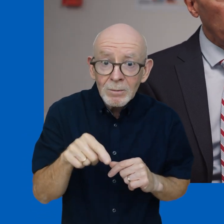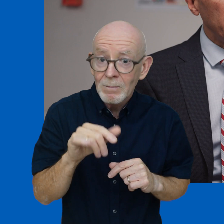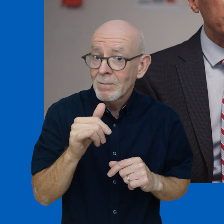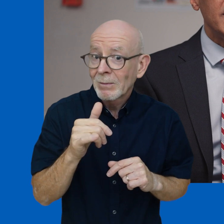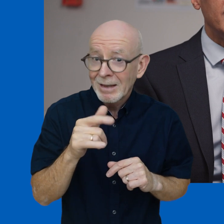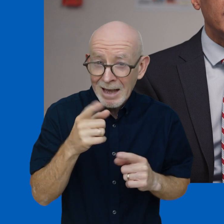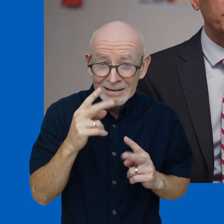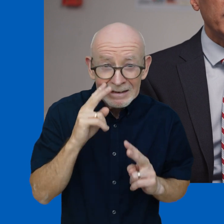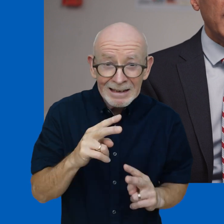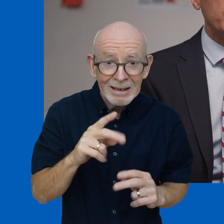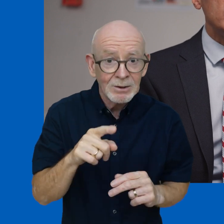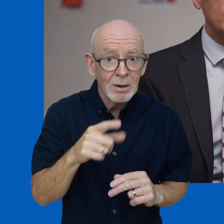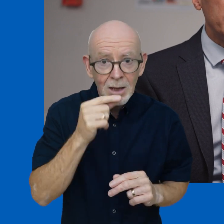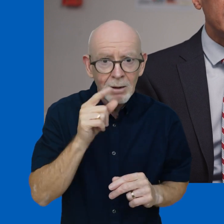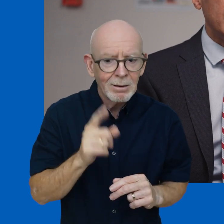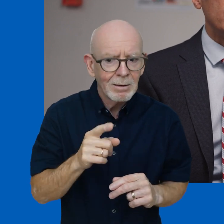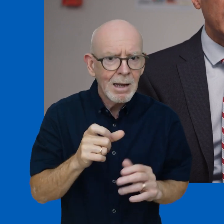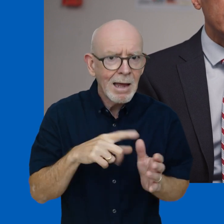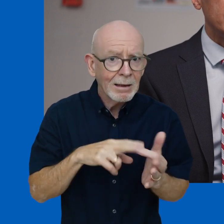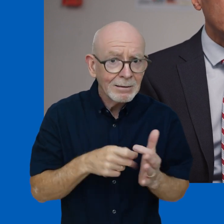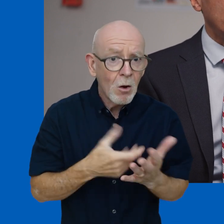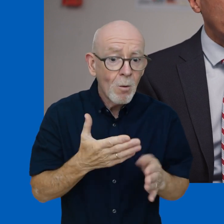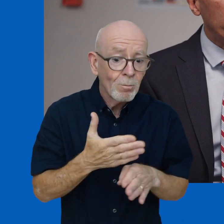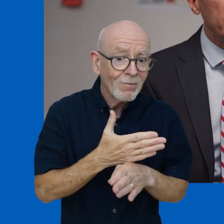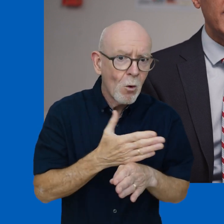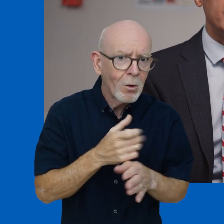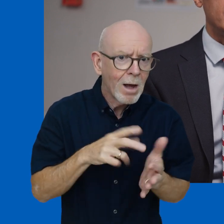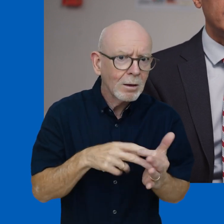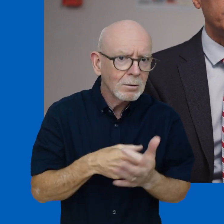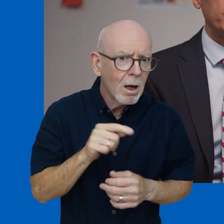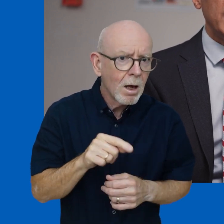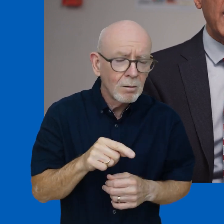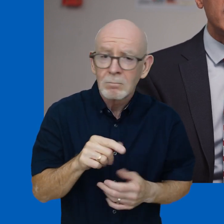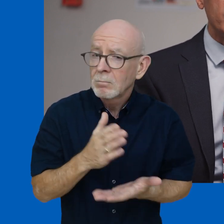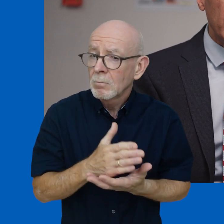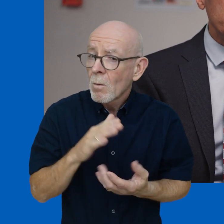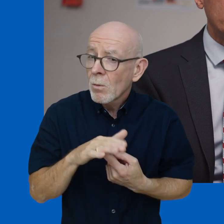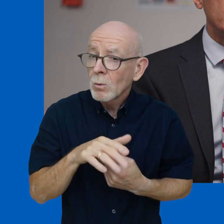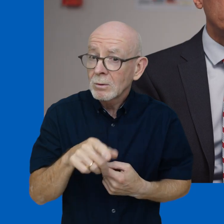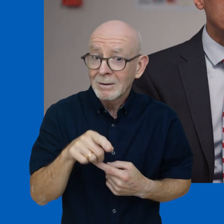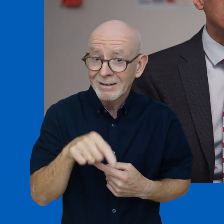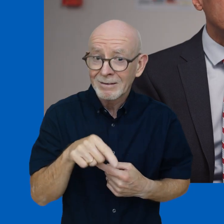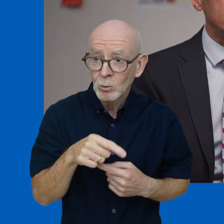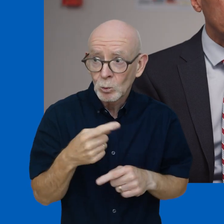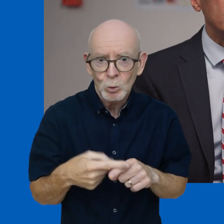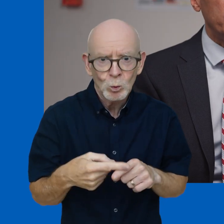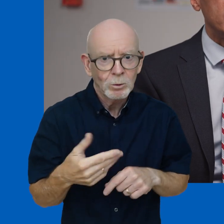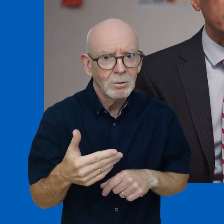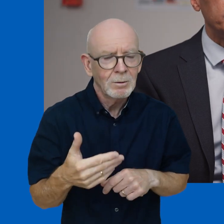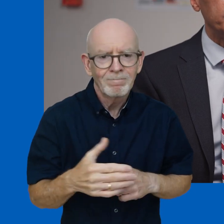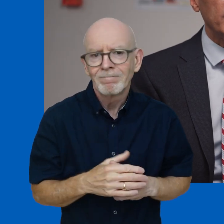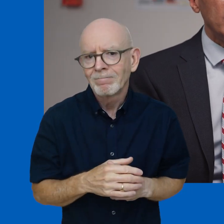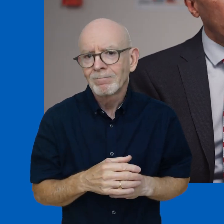you might not be able to see, and which could be a sign of cancer or pre-cancer. Hence, very important for you to do this as soon